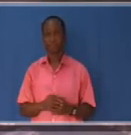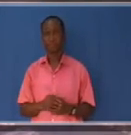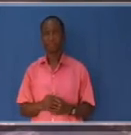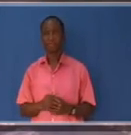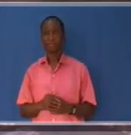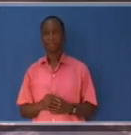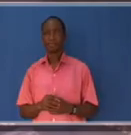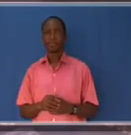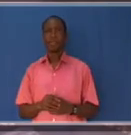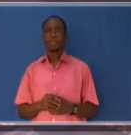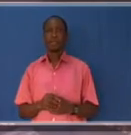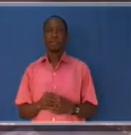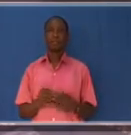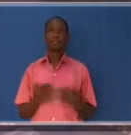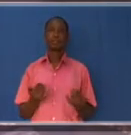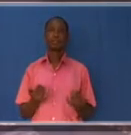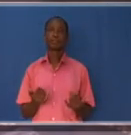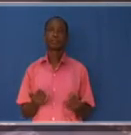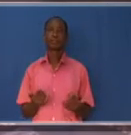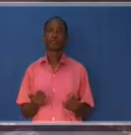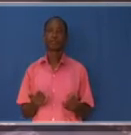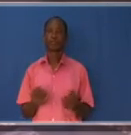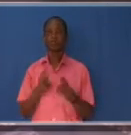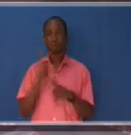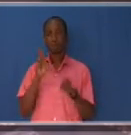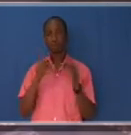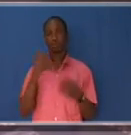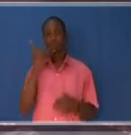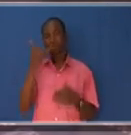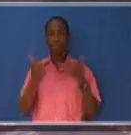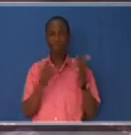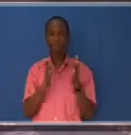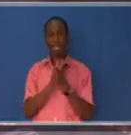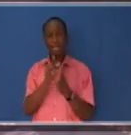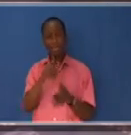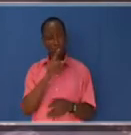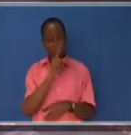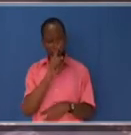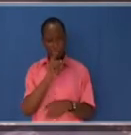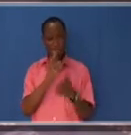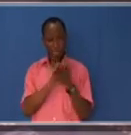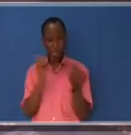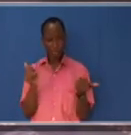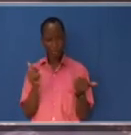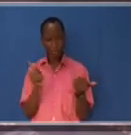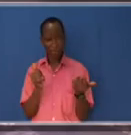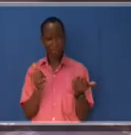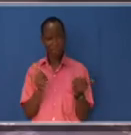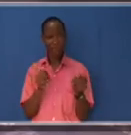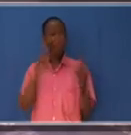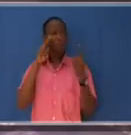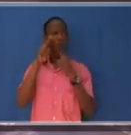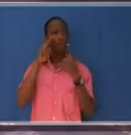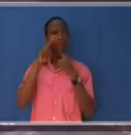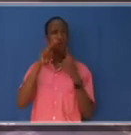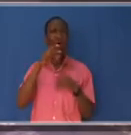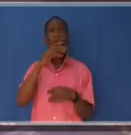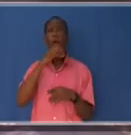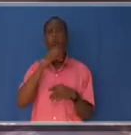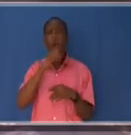giddy, sir, sa or deaf for tissue Moses, you know, a yes, Christo. Umuba ko kra de de no peso o kire ne